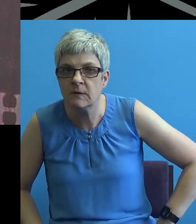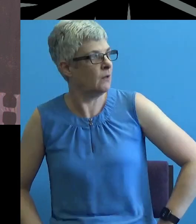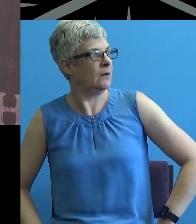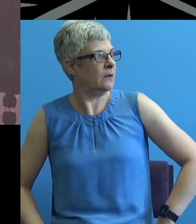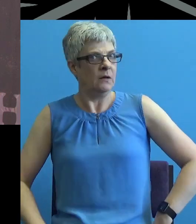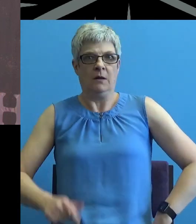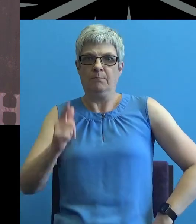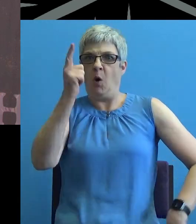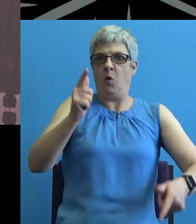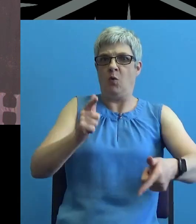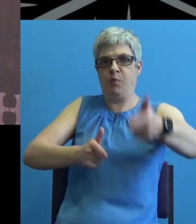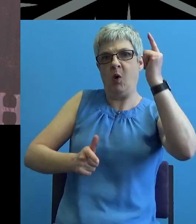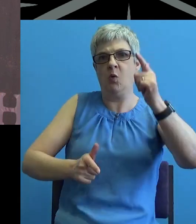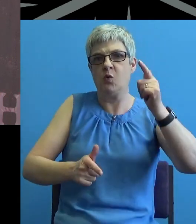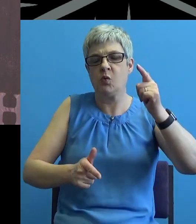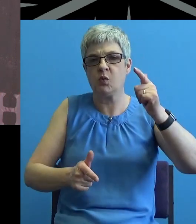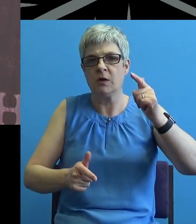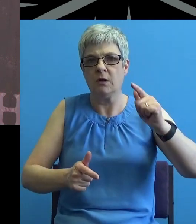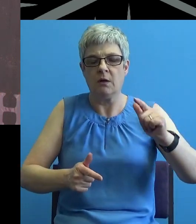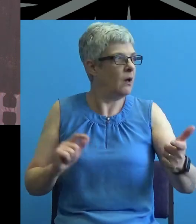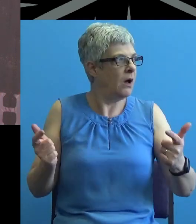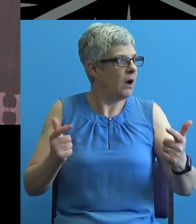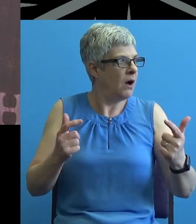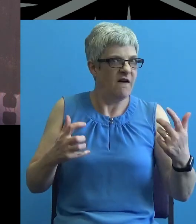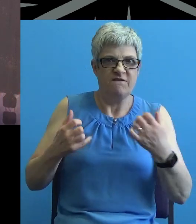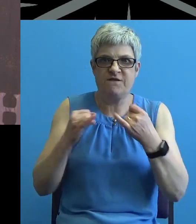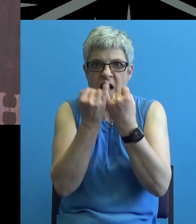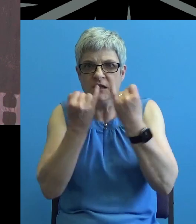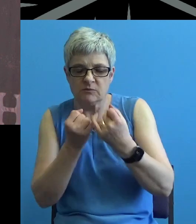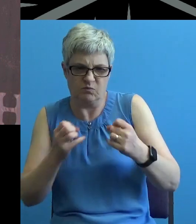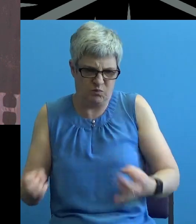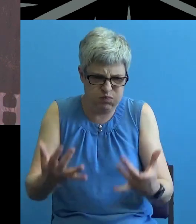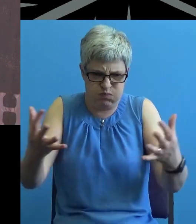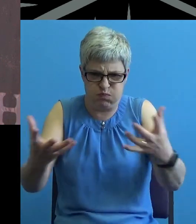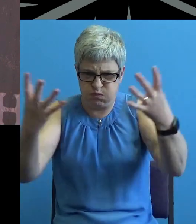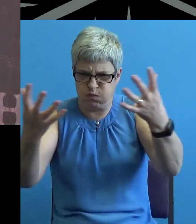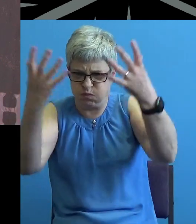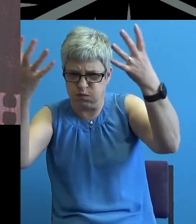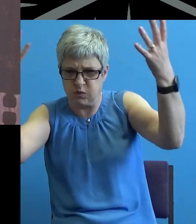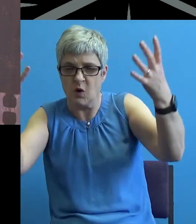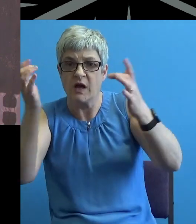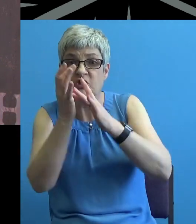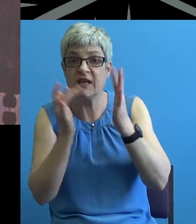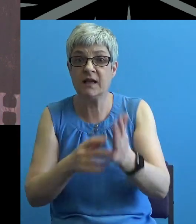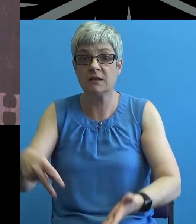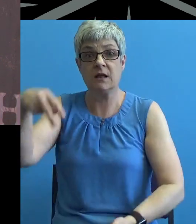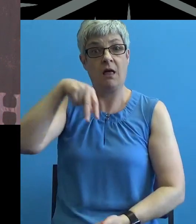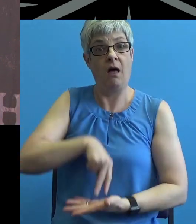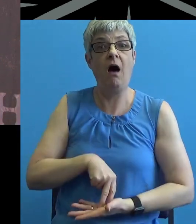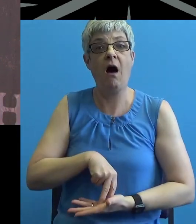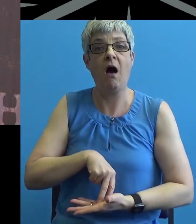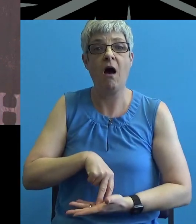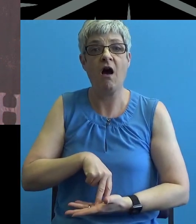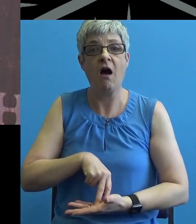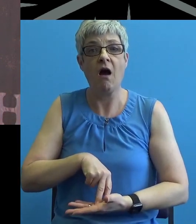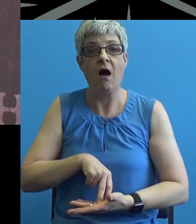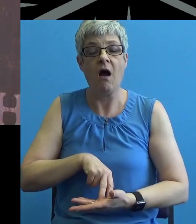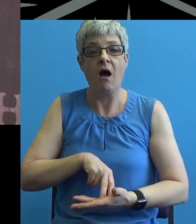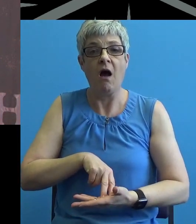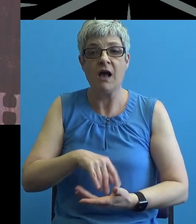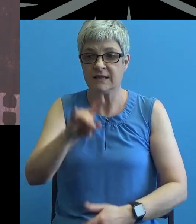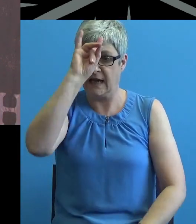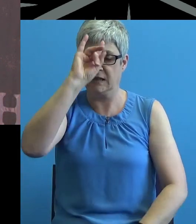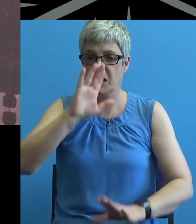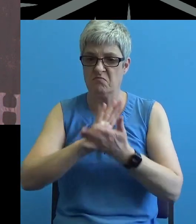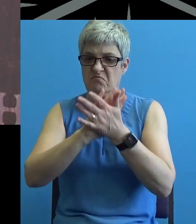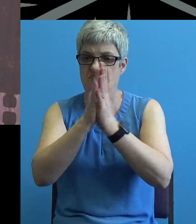lightning, a couple of shots were fired, a scuffle, dust clouded the scene, and Jesus rose triumphant over Satan and his